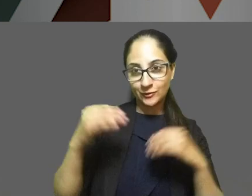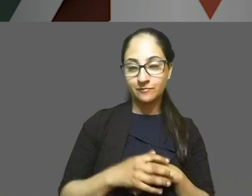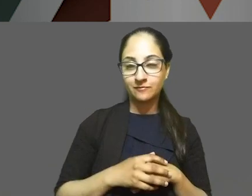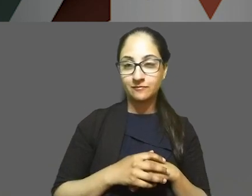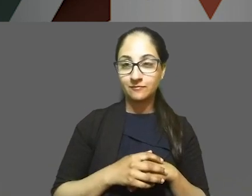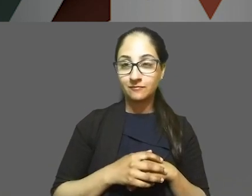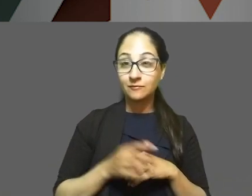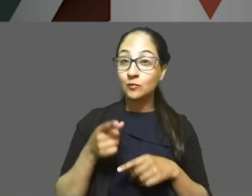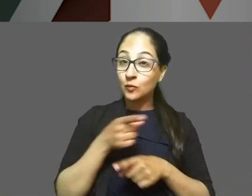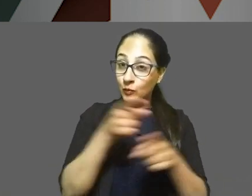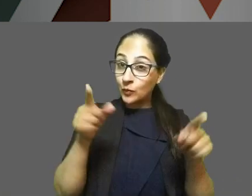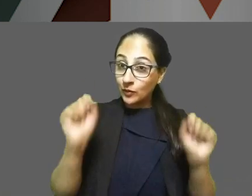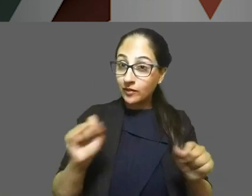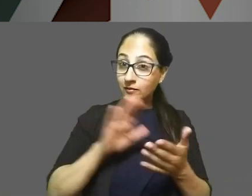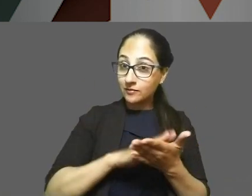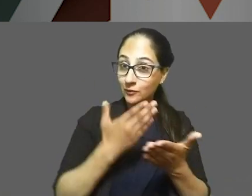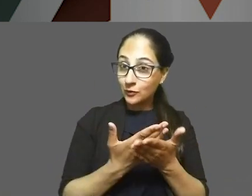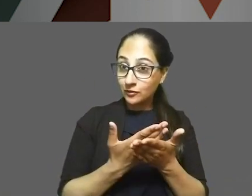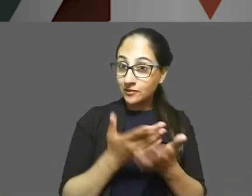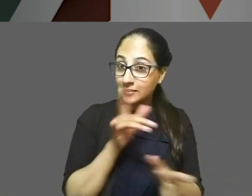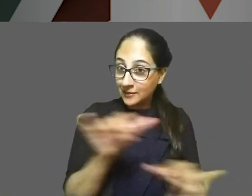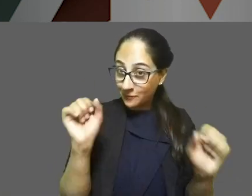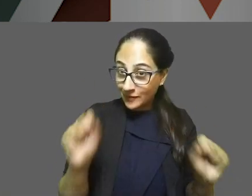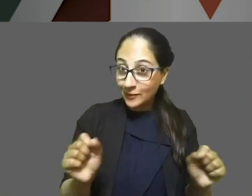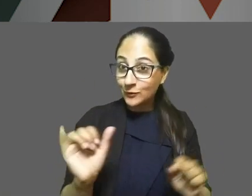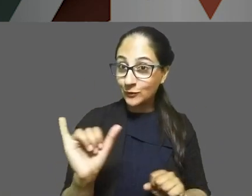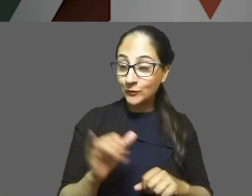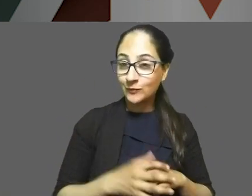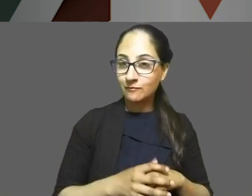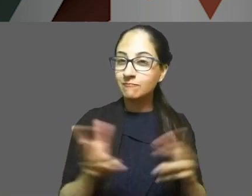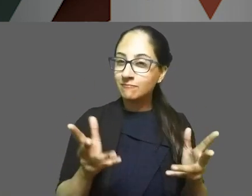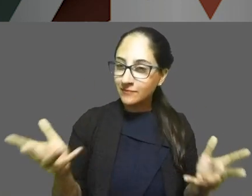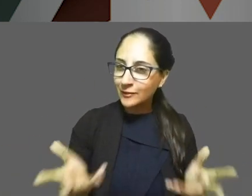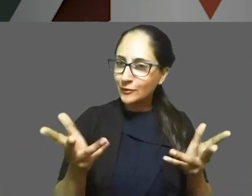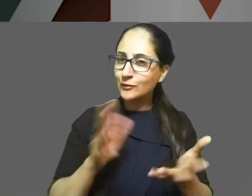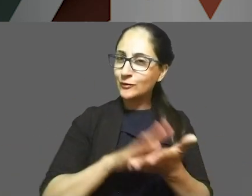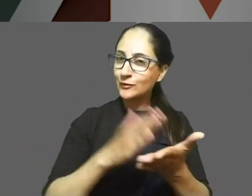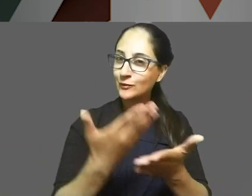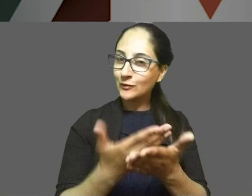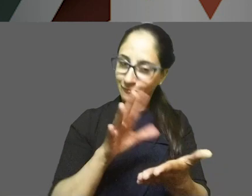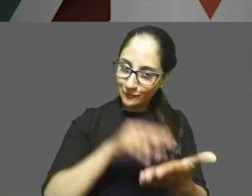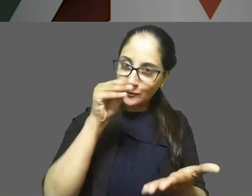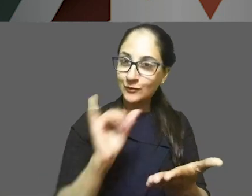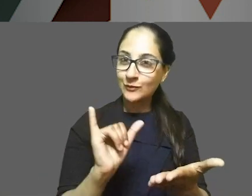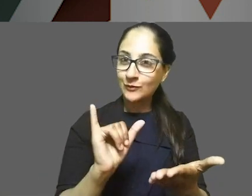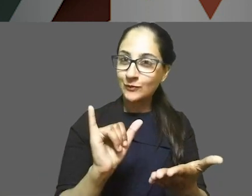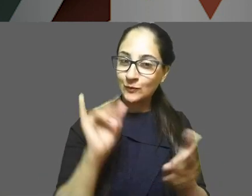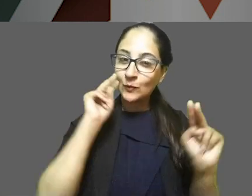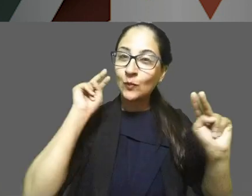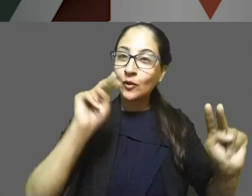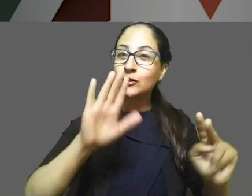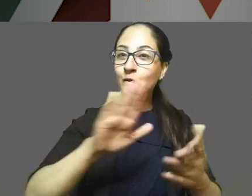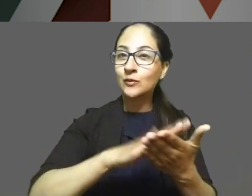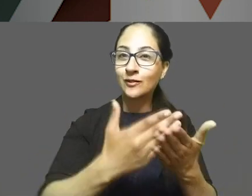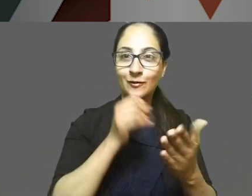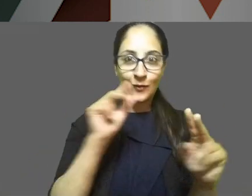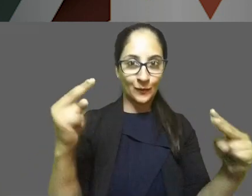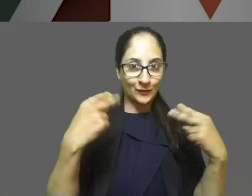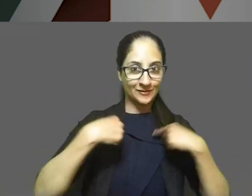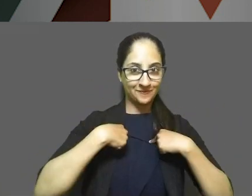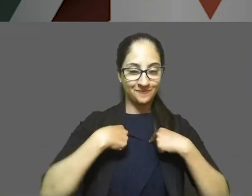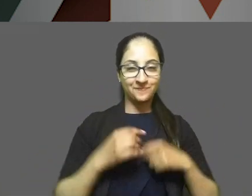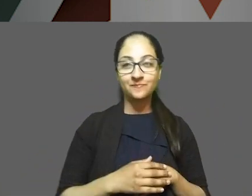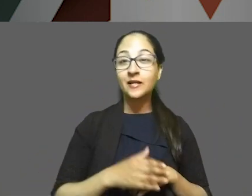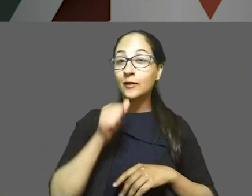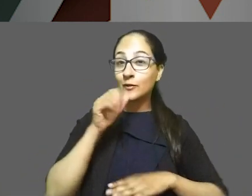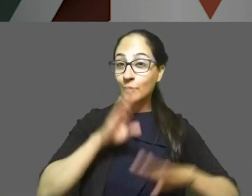more than welcome to try this at home with us. In fact, we encourage it because the more you focus on your cooking, the less you'll focus on